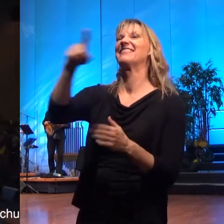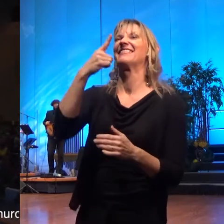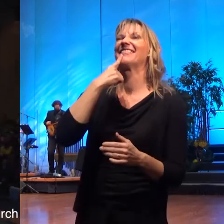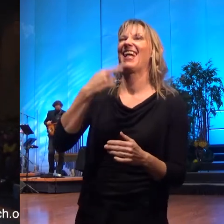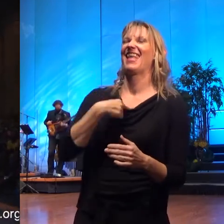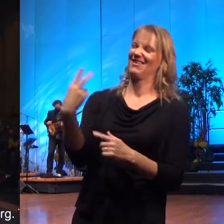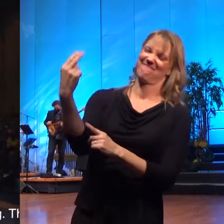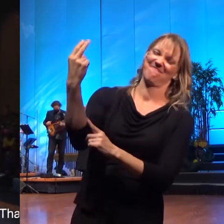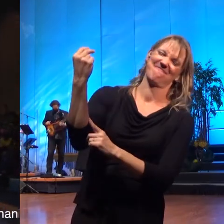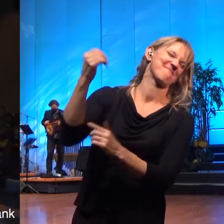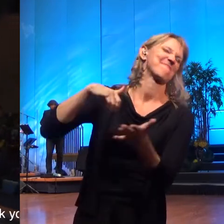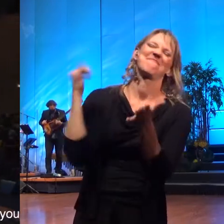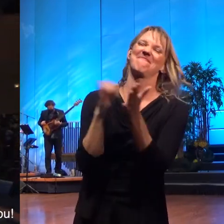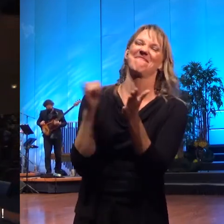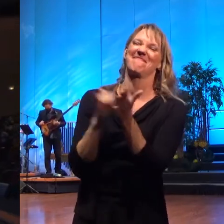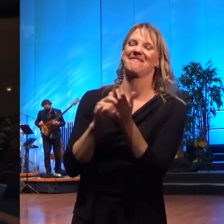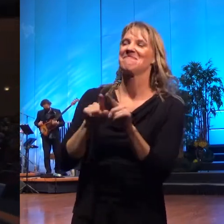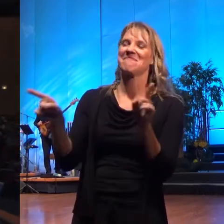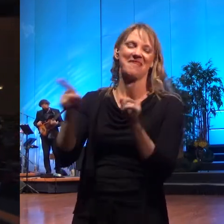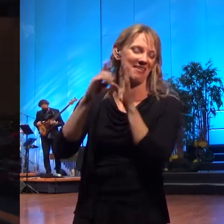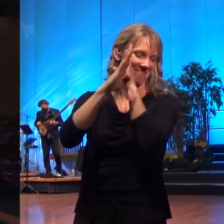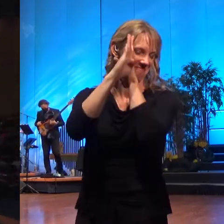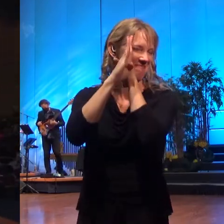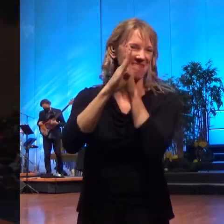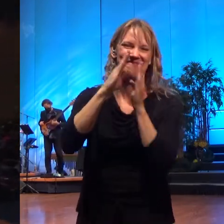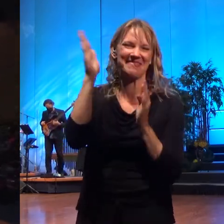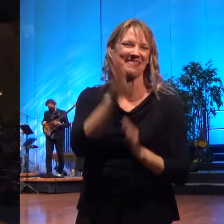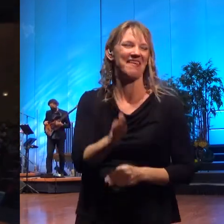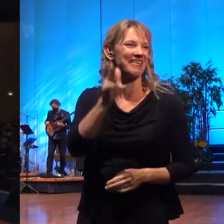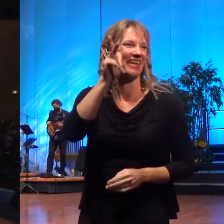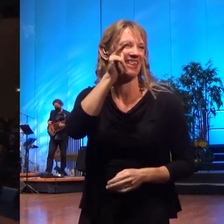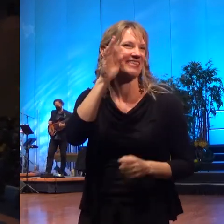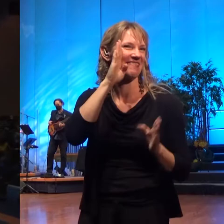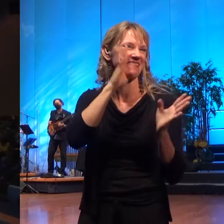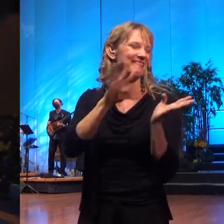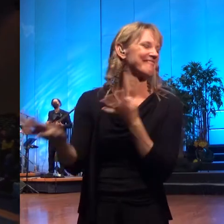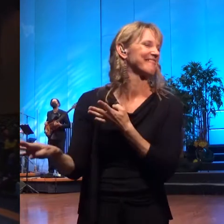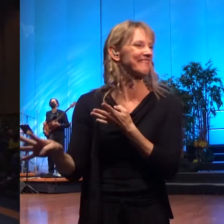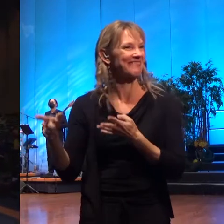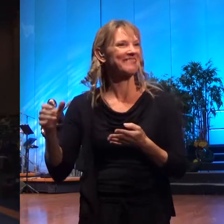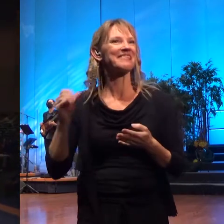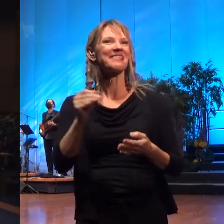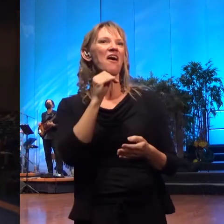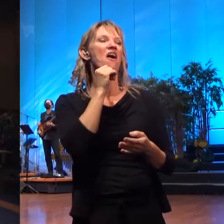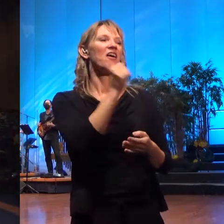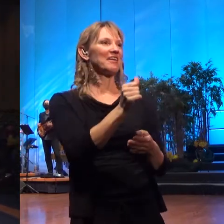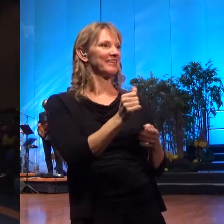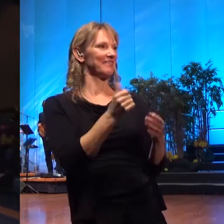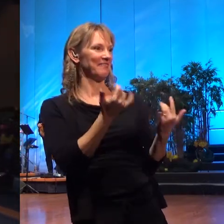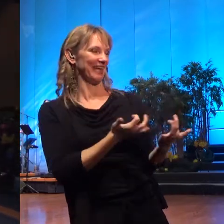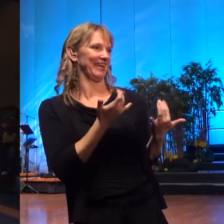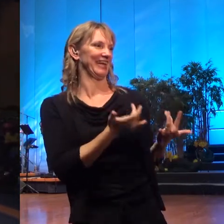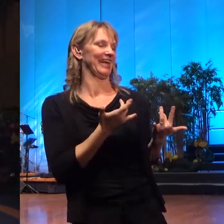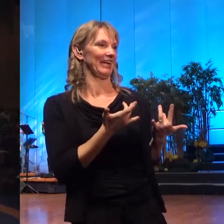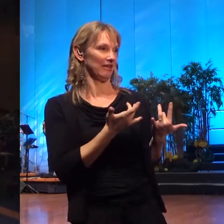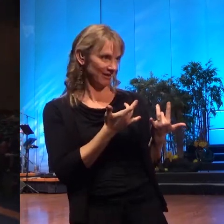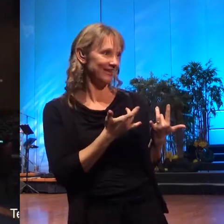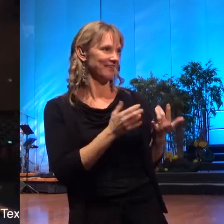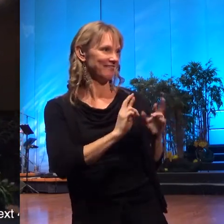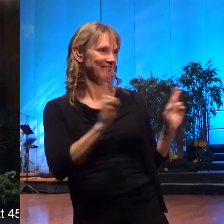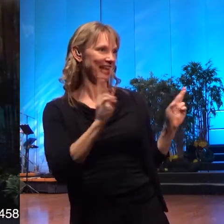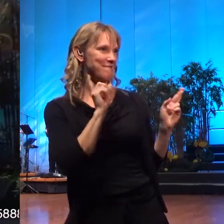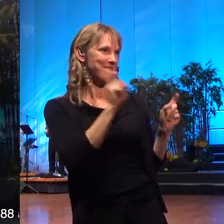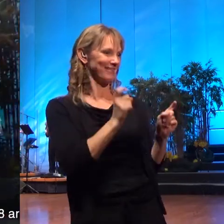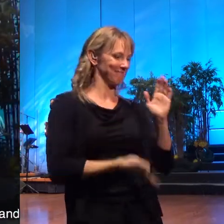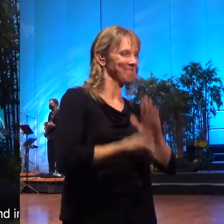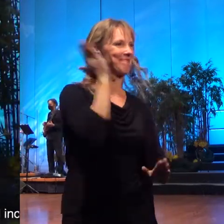saying no way, but we were never listening anyway. So don't be just standing in the doorway. Don't you know we gotta hit